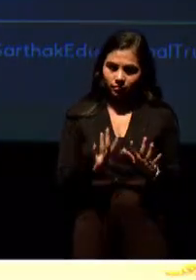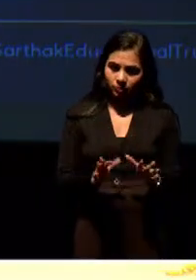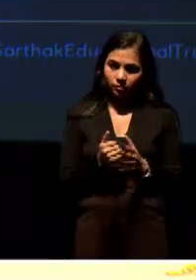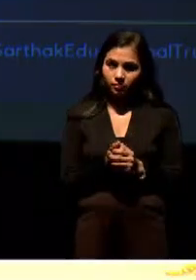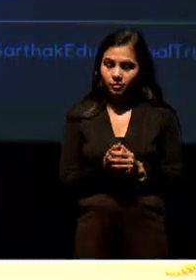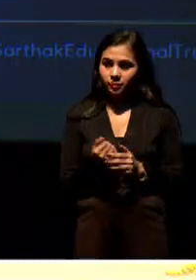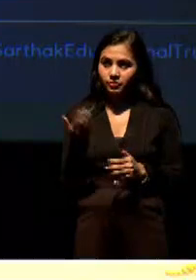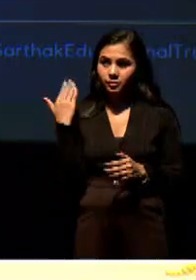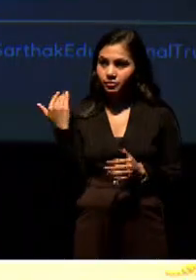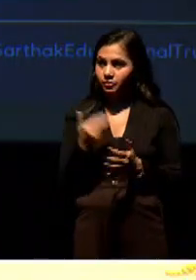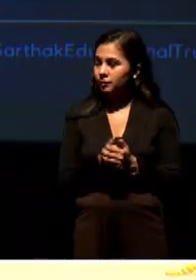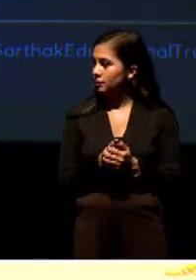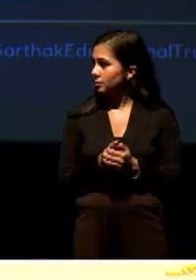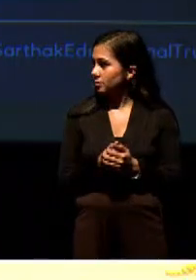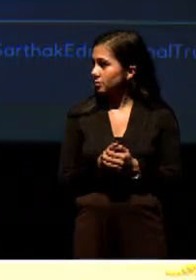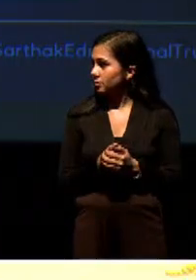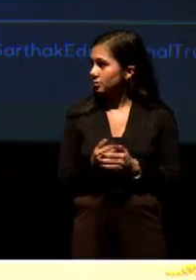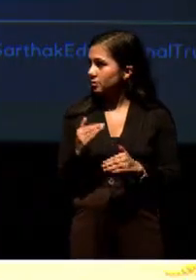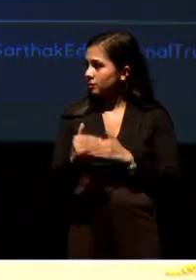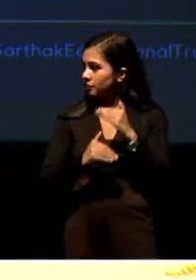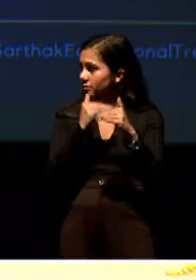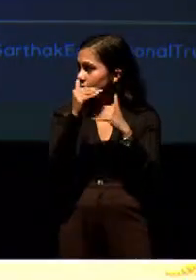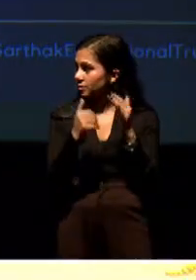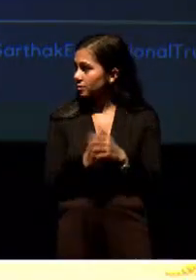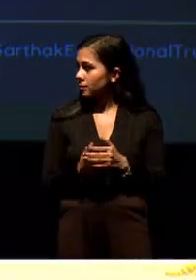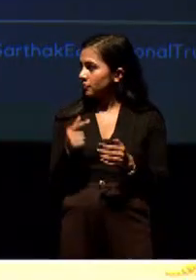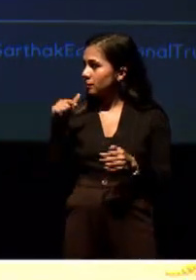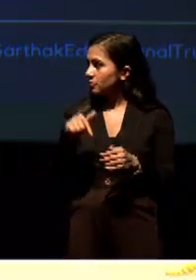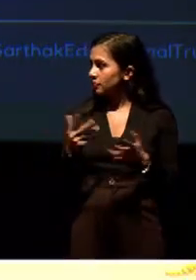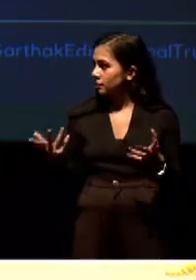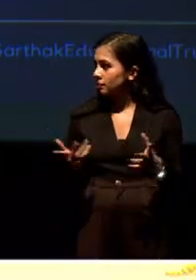last 2-3 years, there is a lot of development. And because of this,